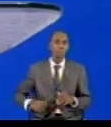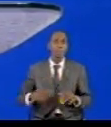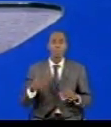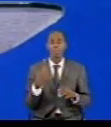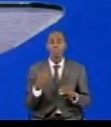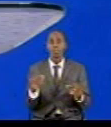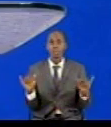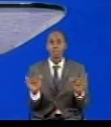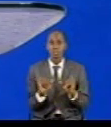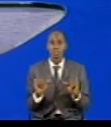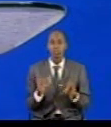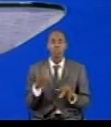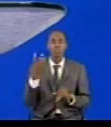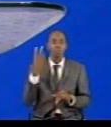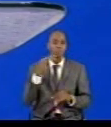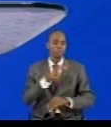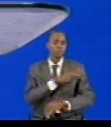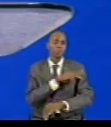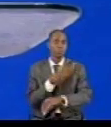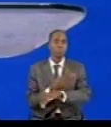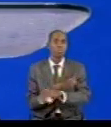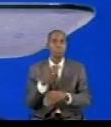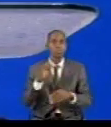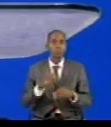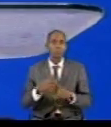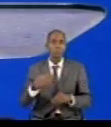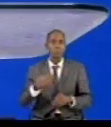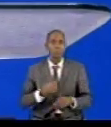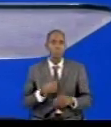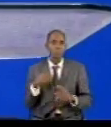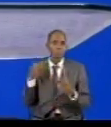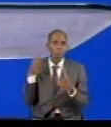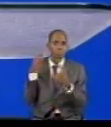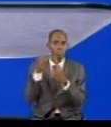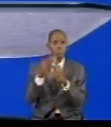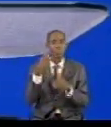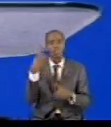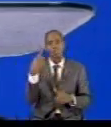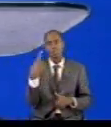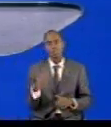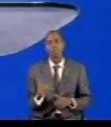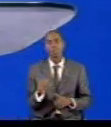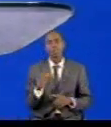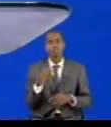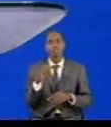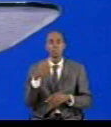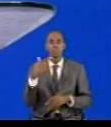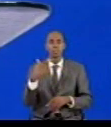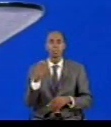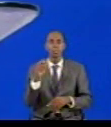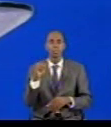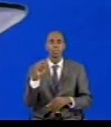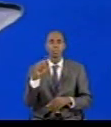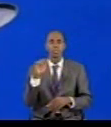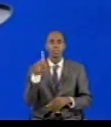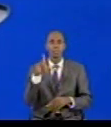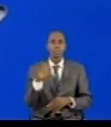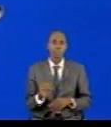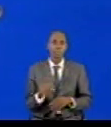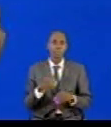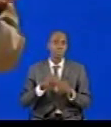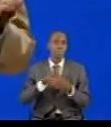same was mighty in me towards the Gentiles. And then in verse 9,